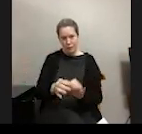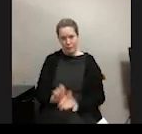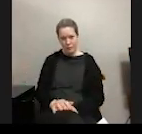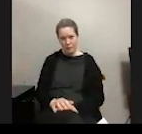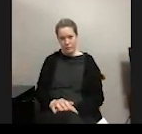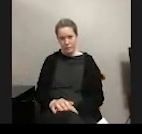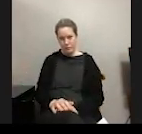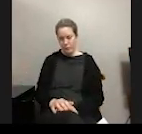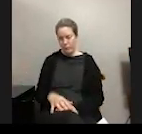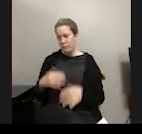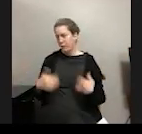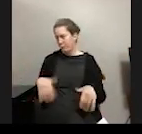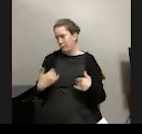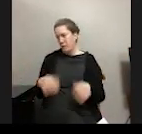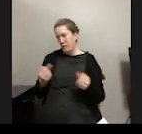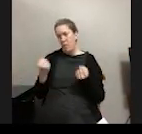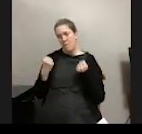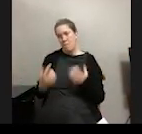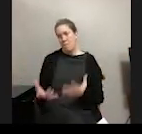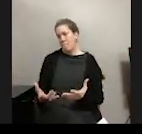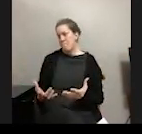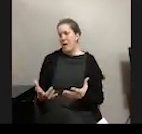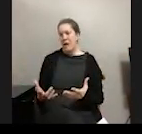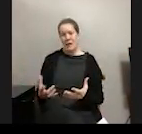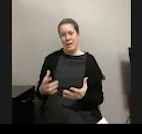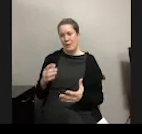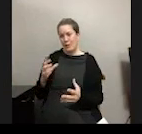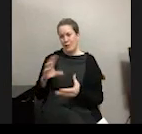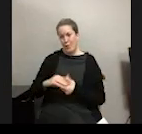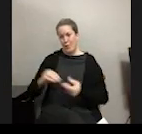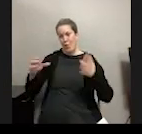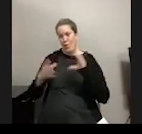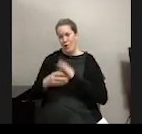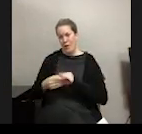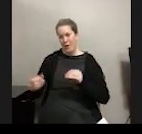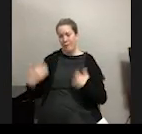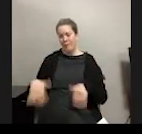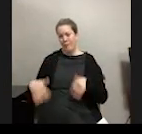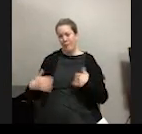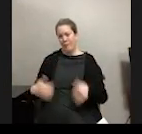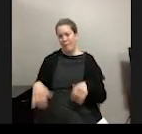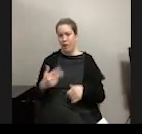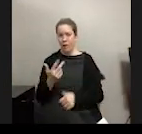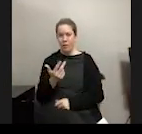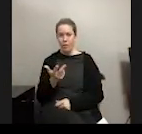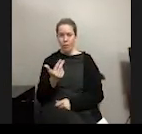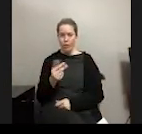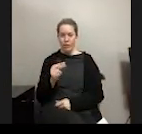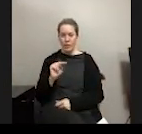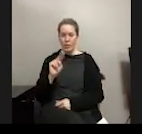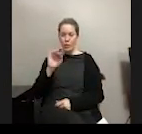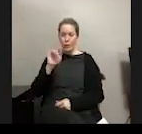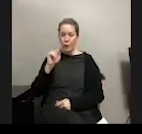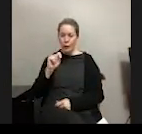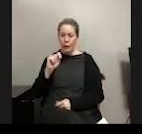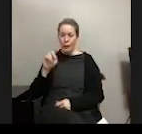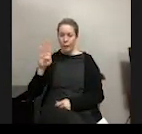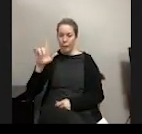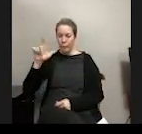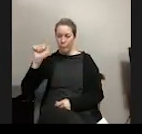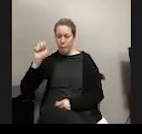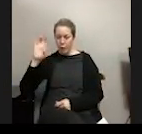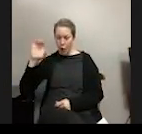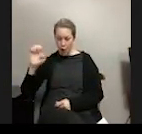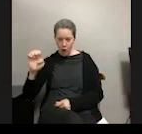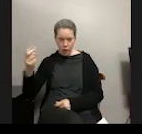there, David, coming from, you know, producing 13 Nuit Blanches on that team, like how projects come to be. And, you know, Lisa